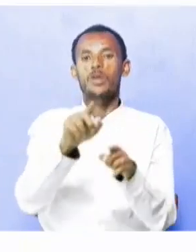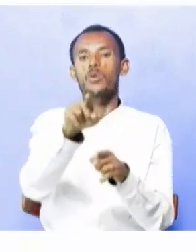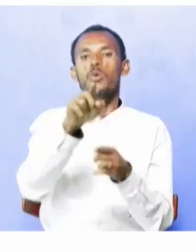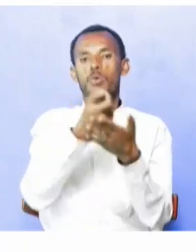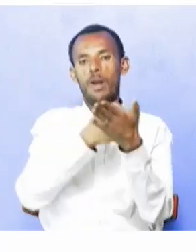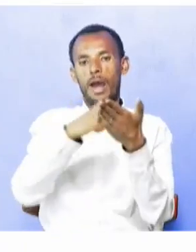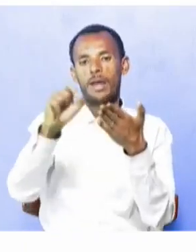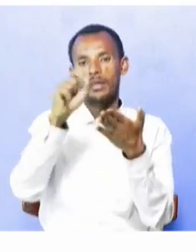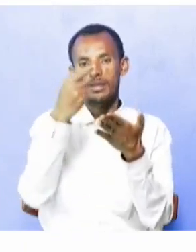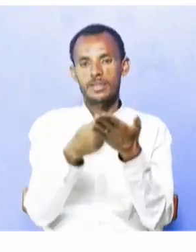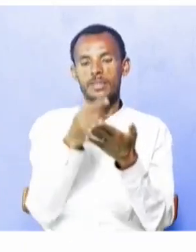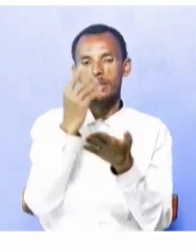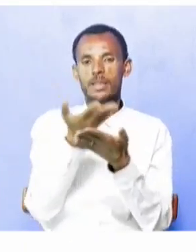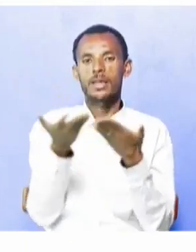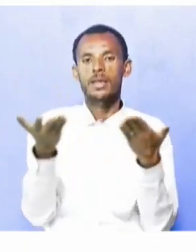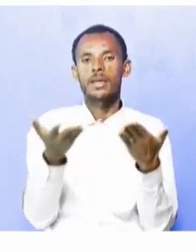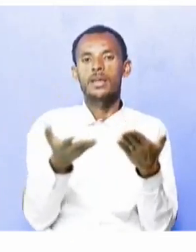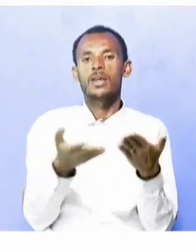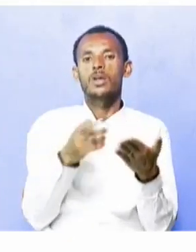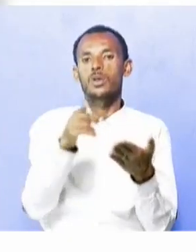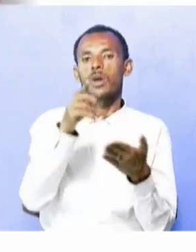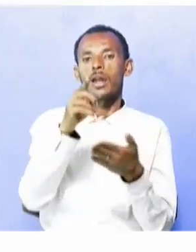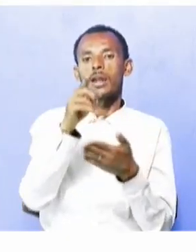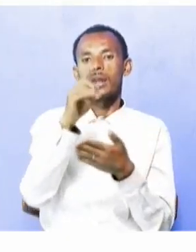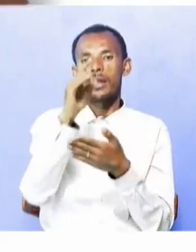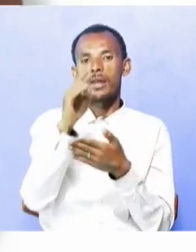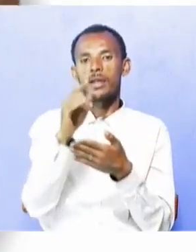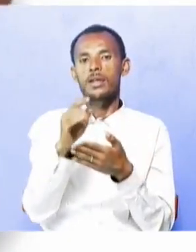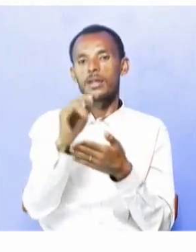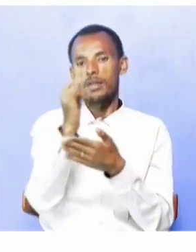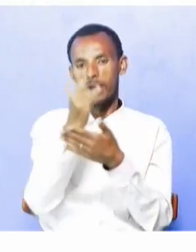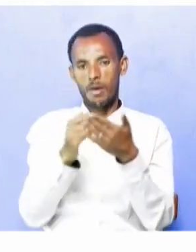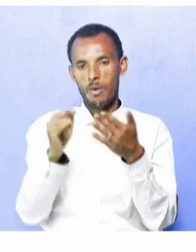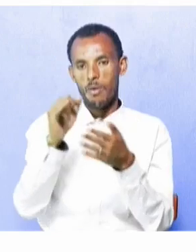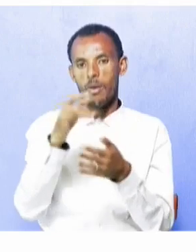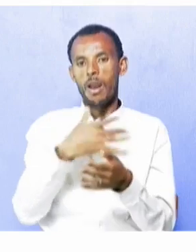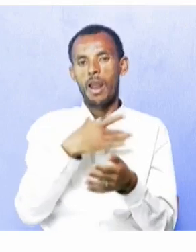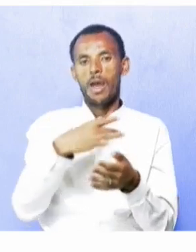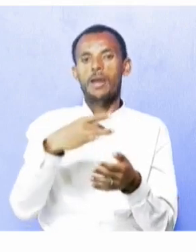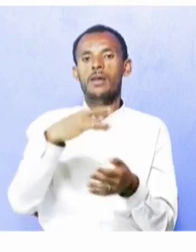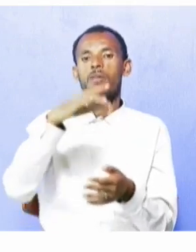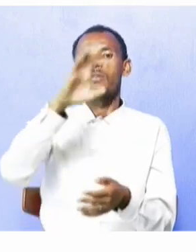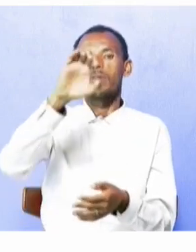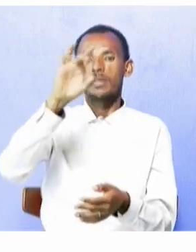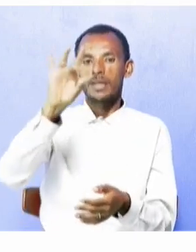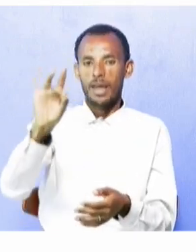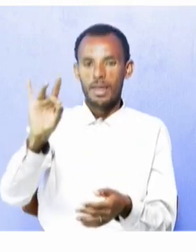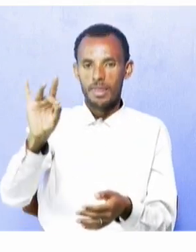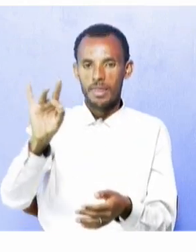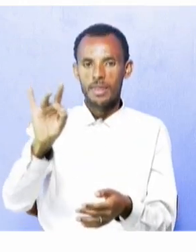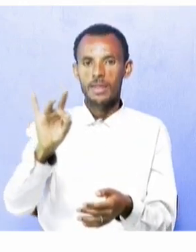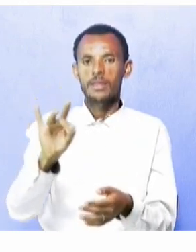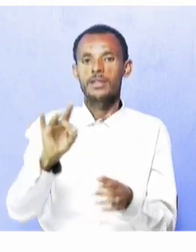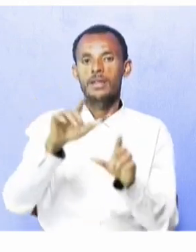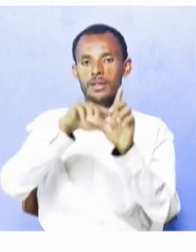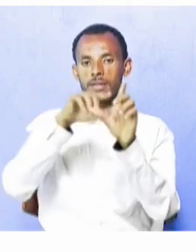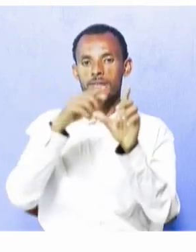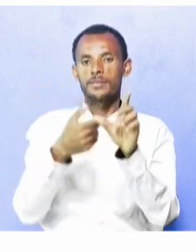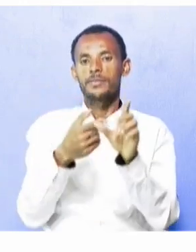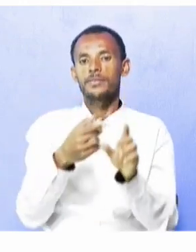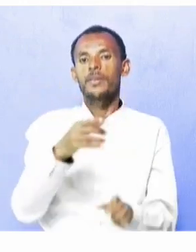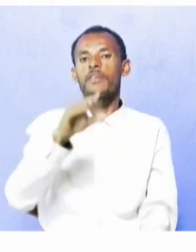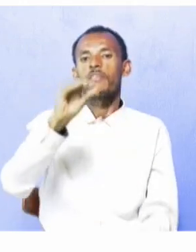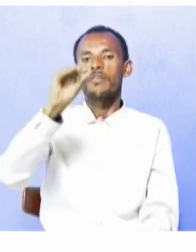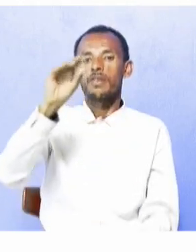write this thing, you can write like this one is 48 and this is